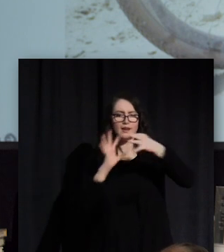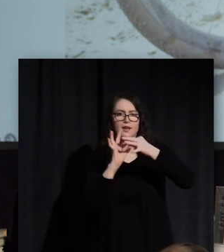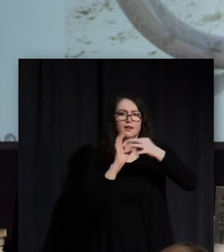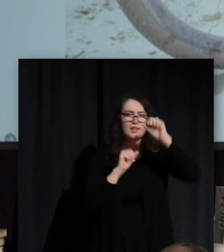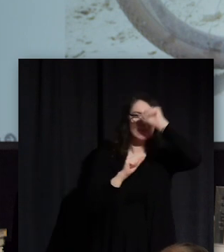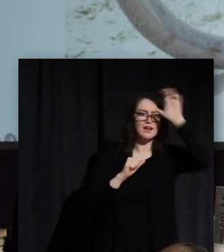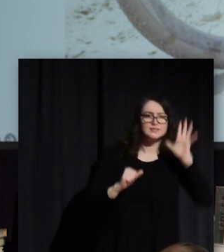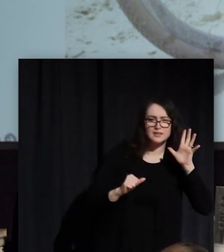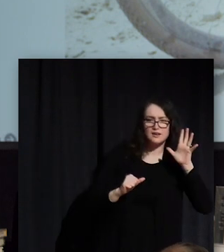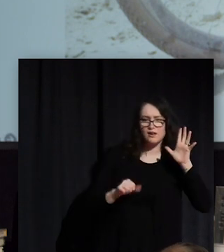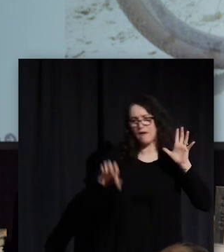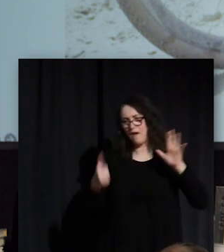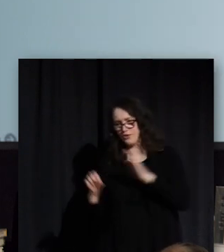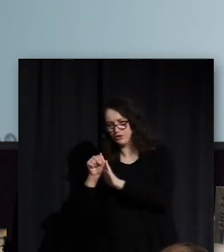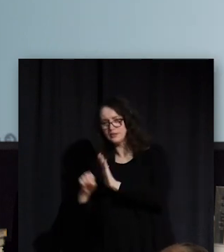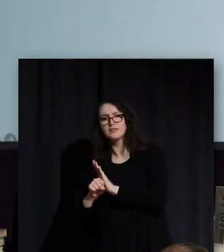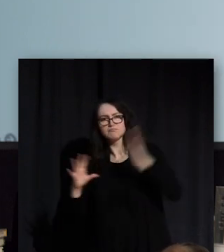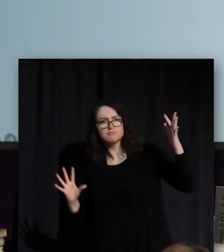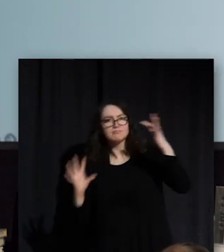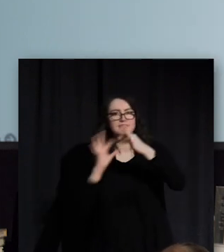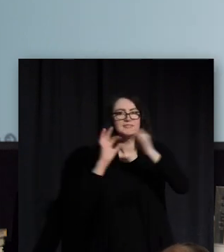48 under my own power.